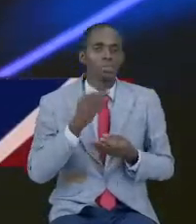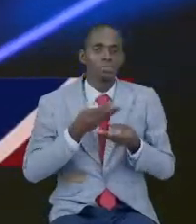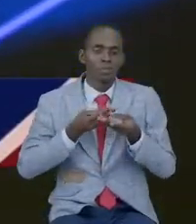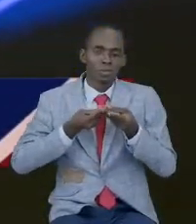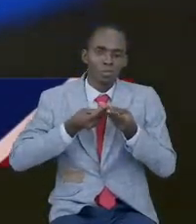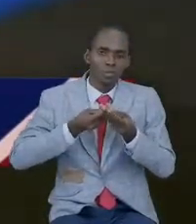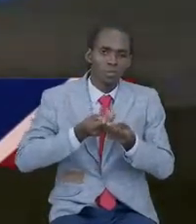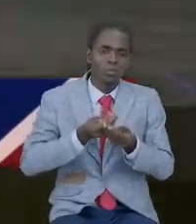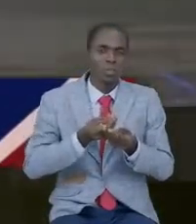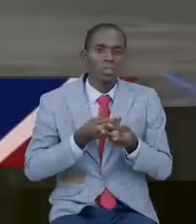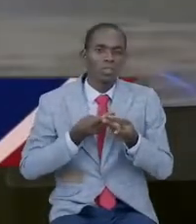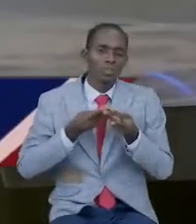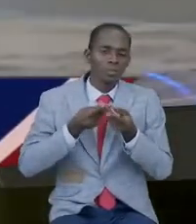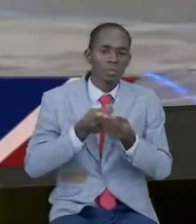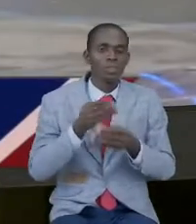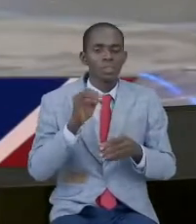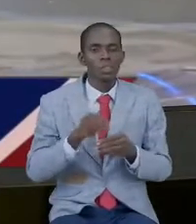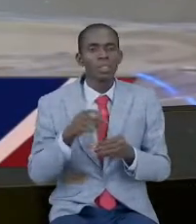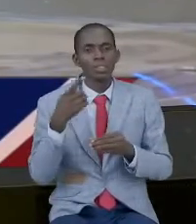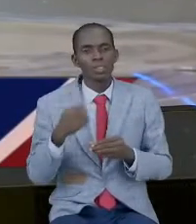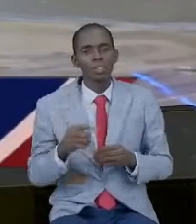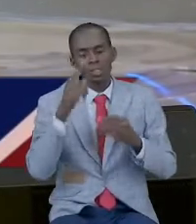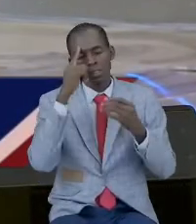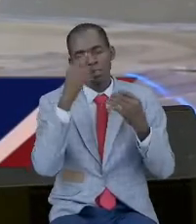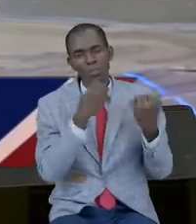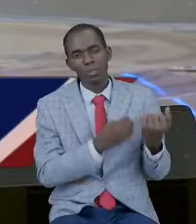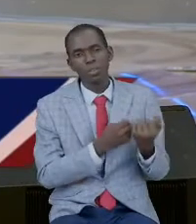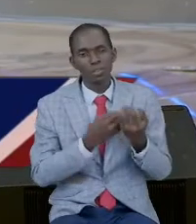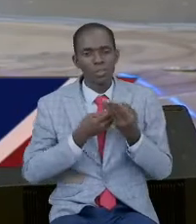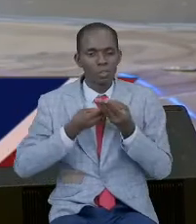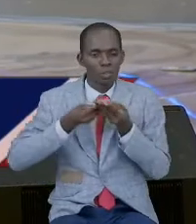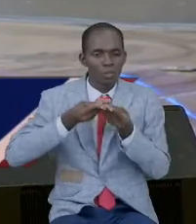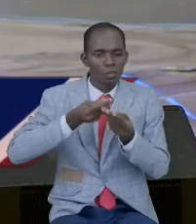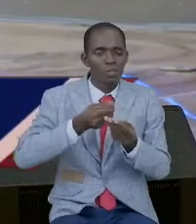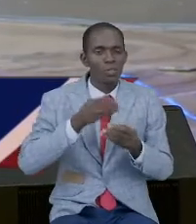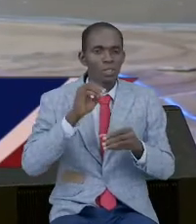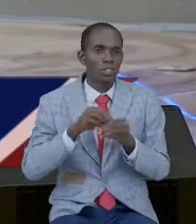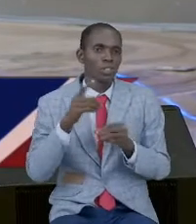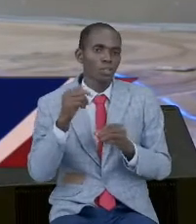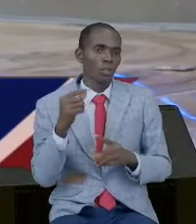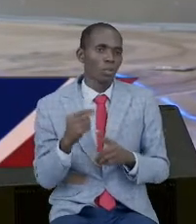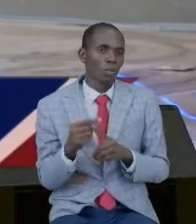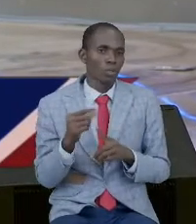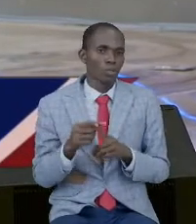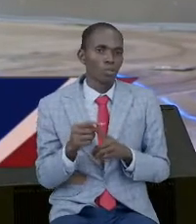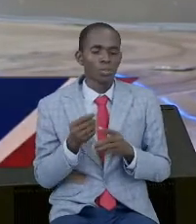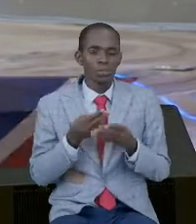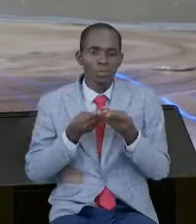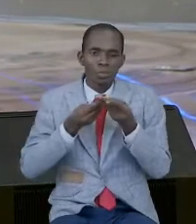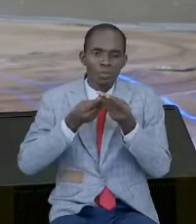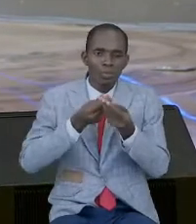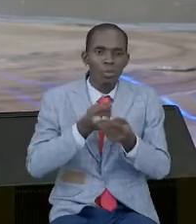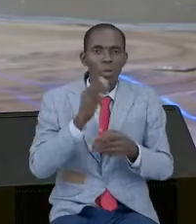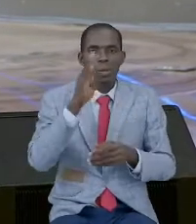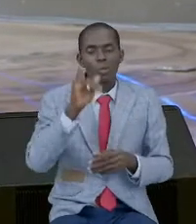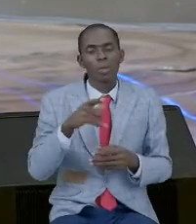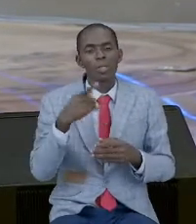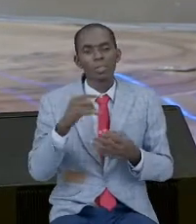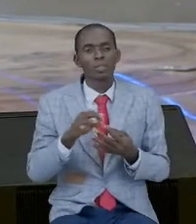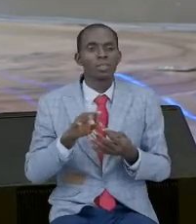Nourished in the faith, nourished in the word, nourished by the